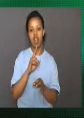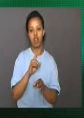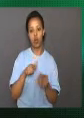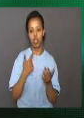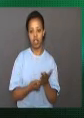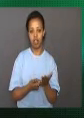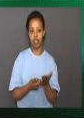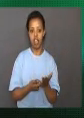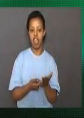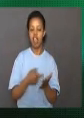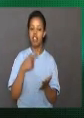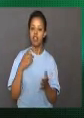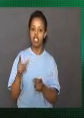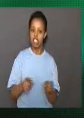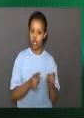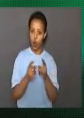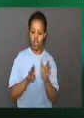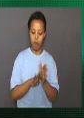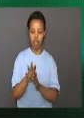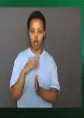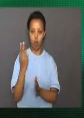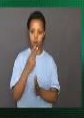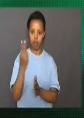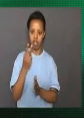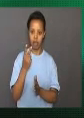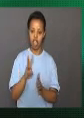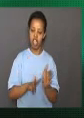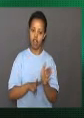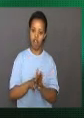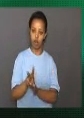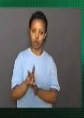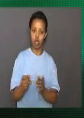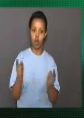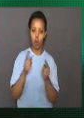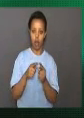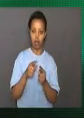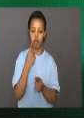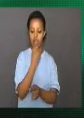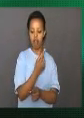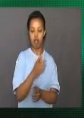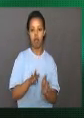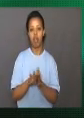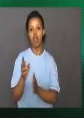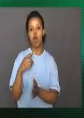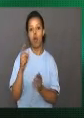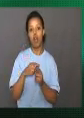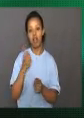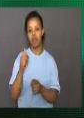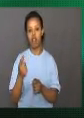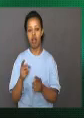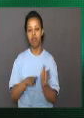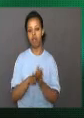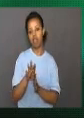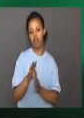by which bacterial genes can be transferred from one bacterium to another.